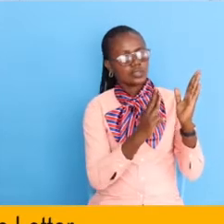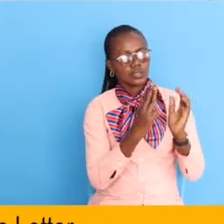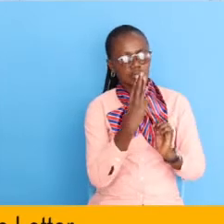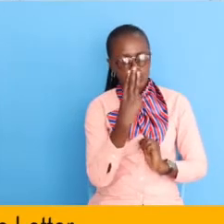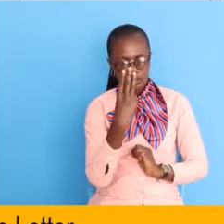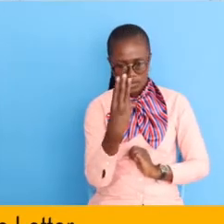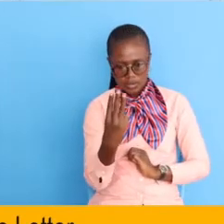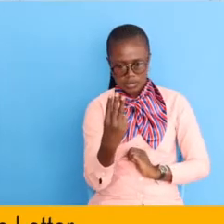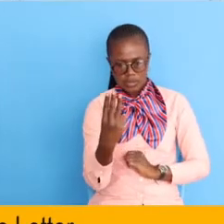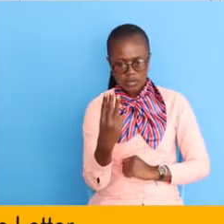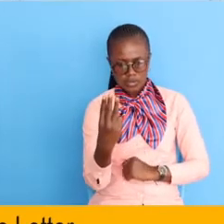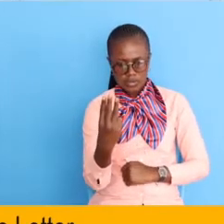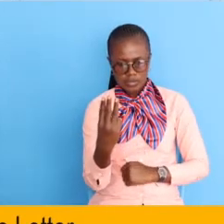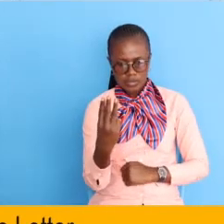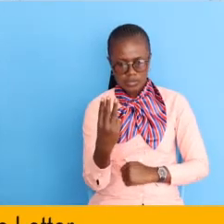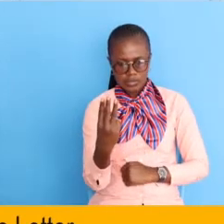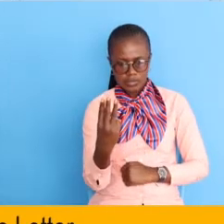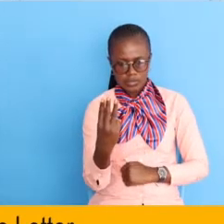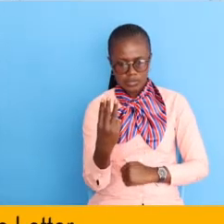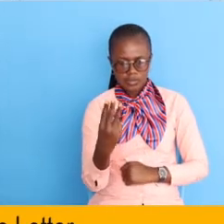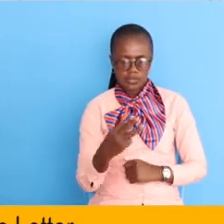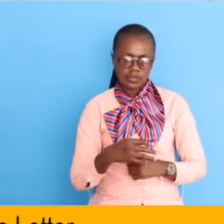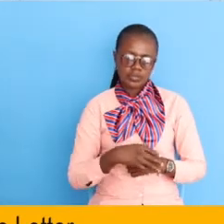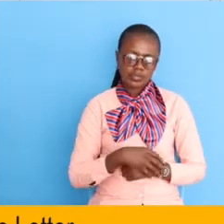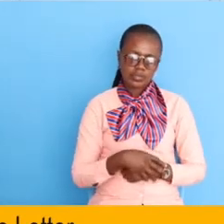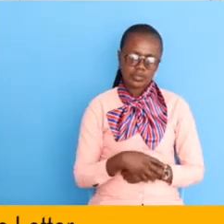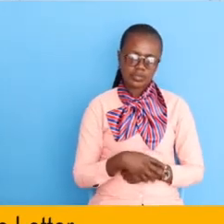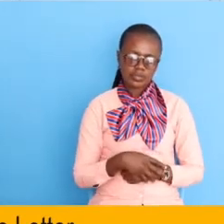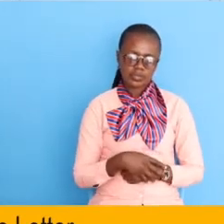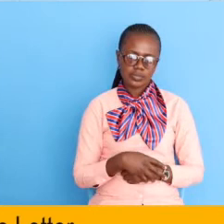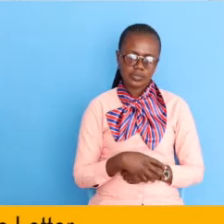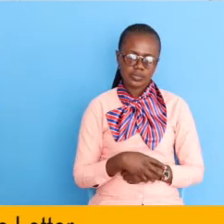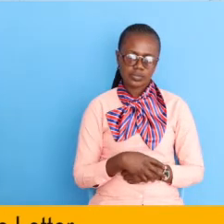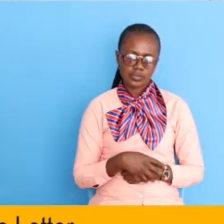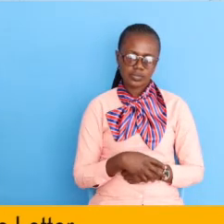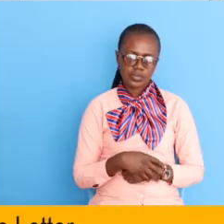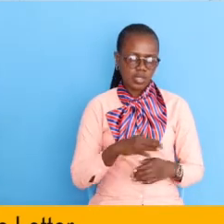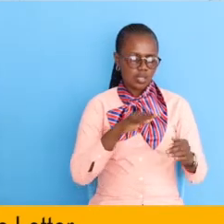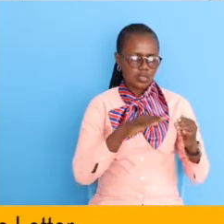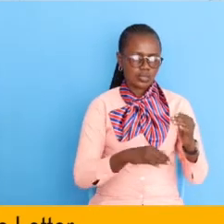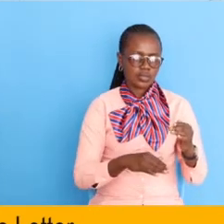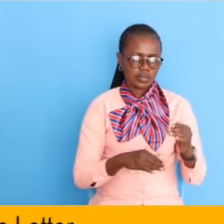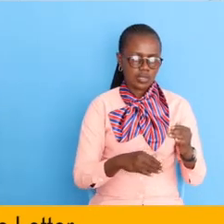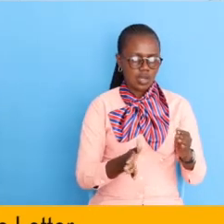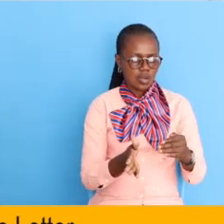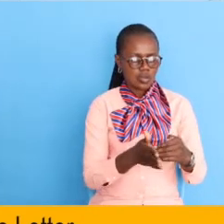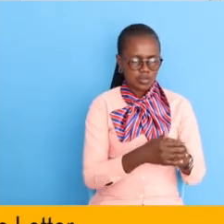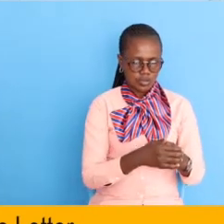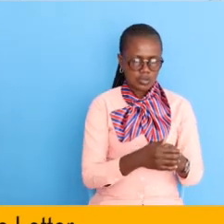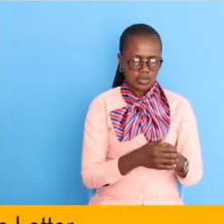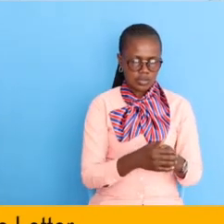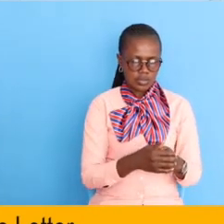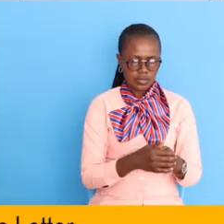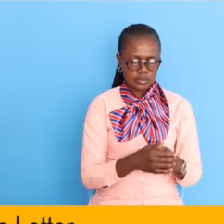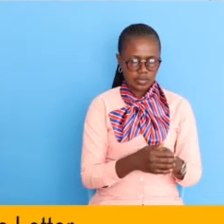the title of the person who is to receive the letter, then under the complemental clause, we expect